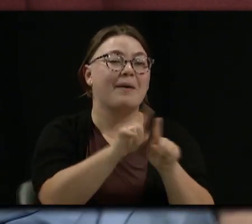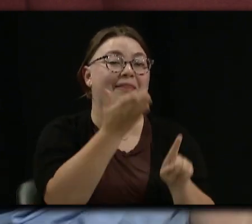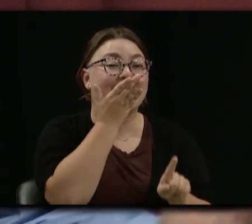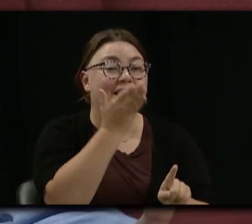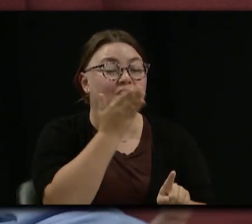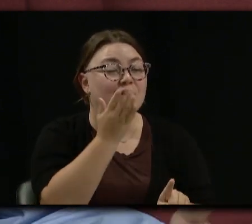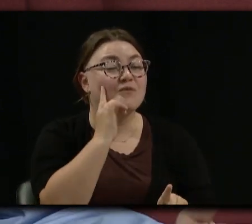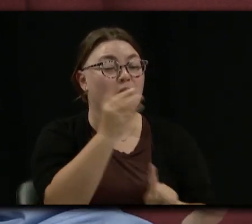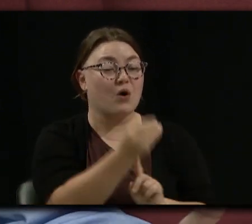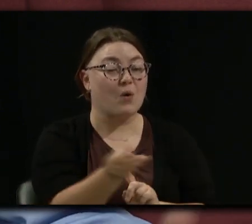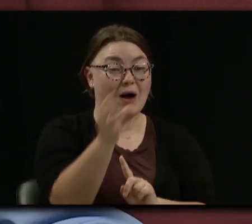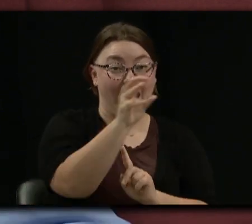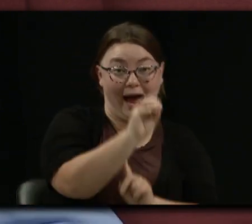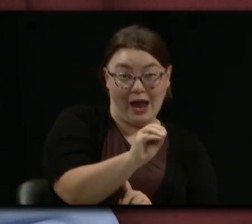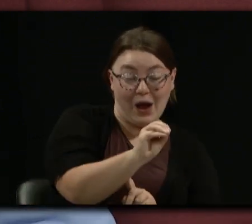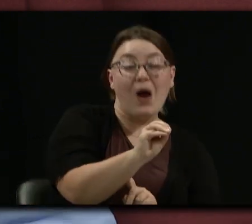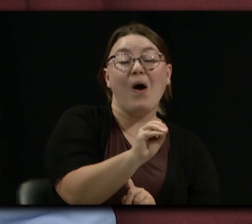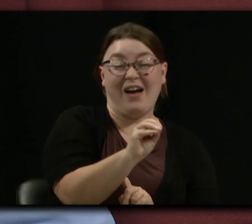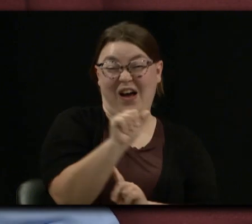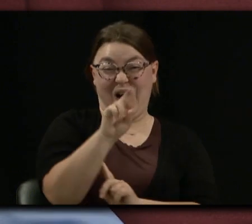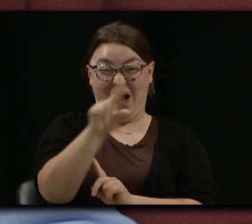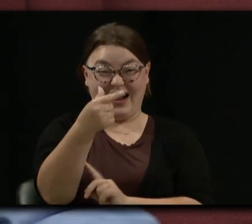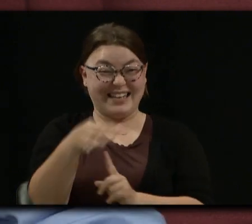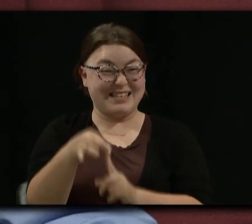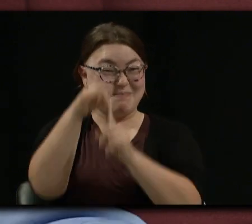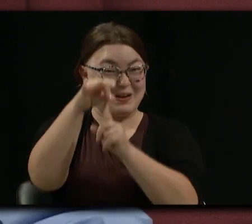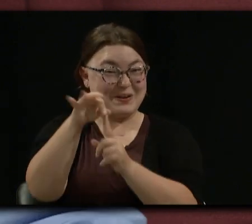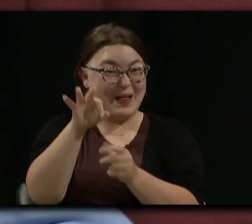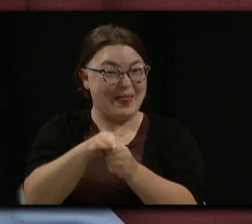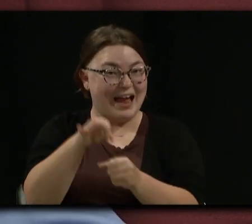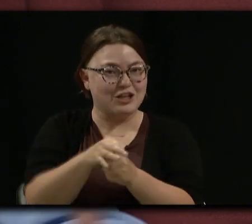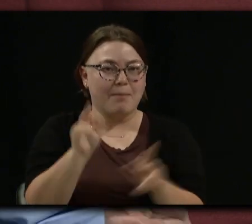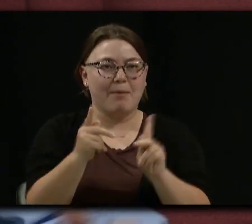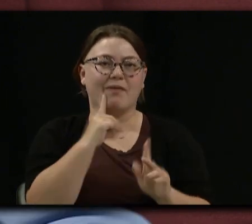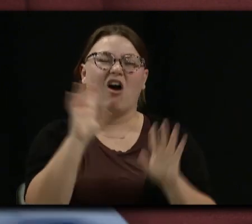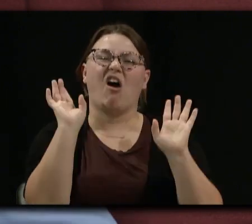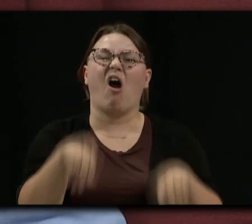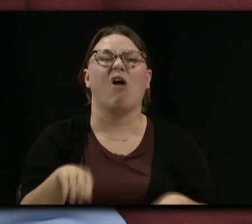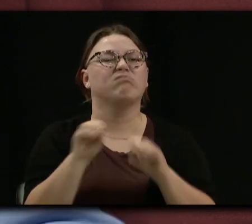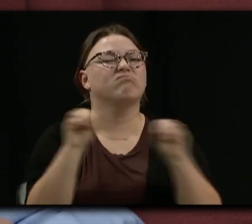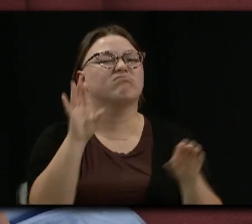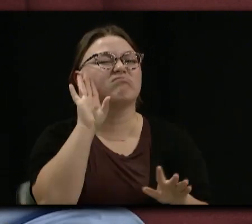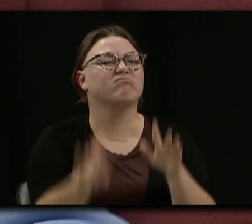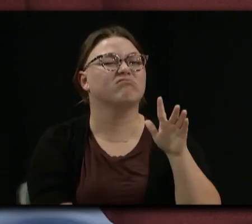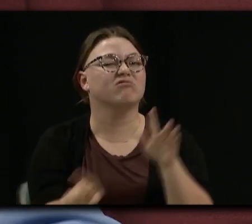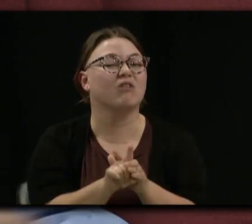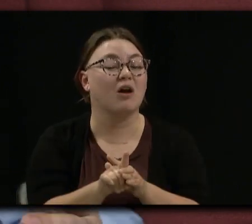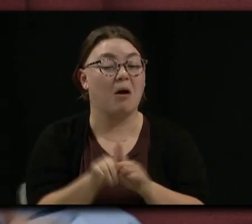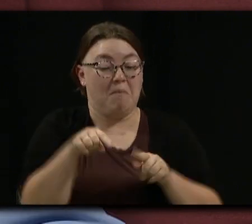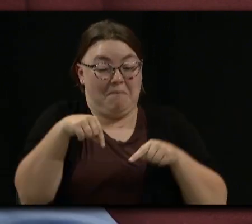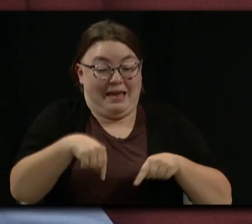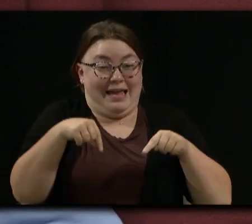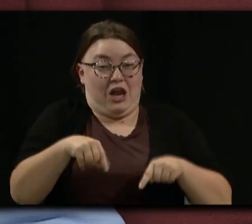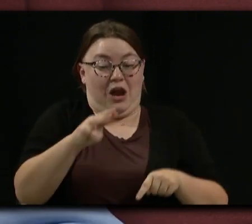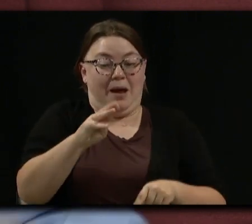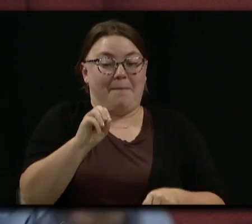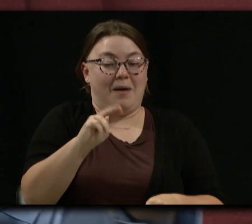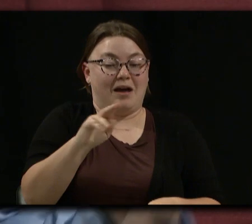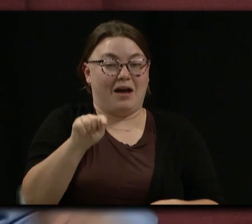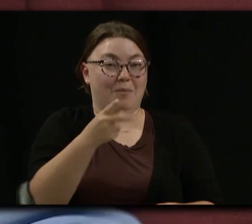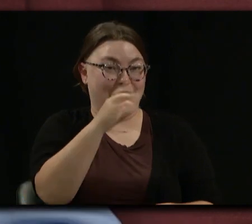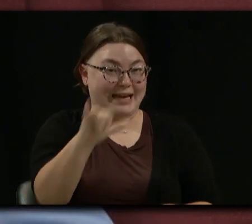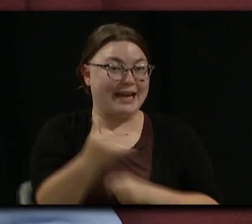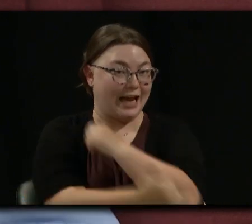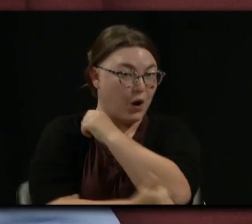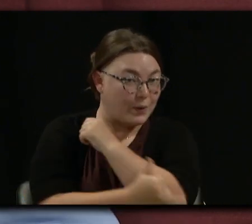state, that August special, many people were predicting low numbers. We ended up here in Montgomery County, closer to my prediction, we were